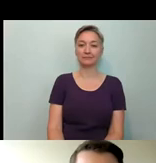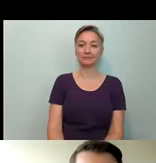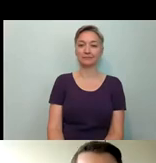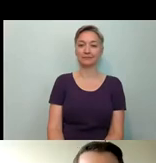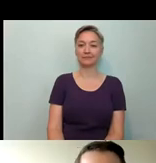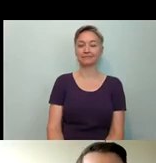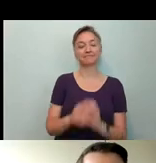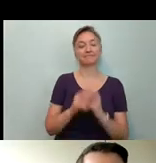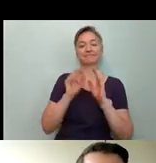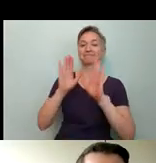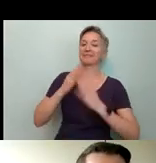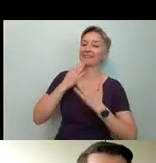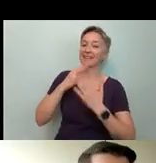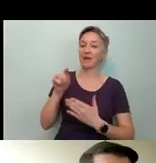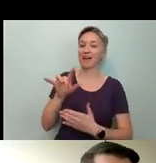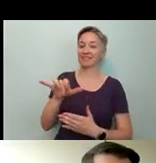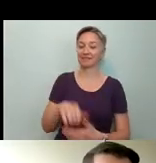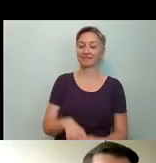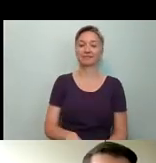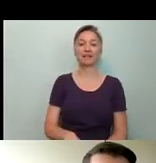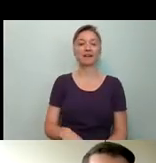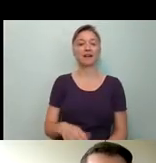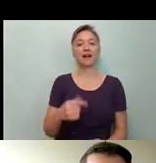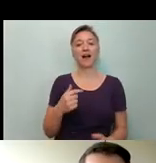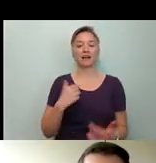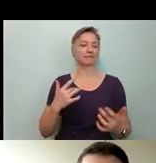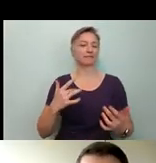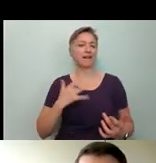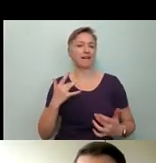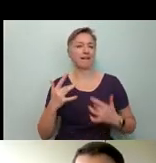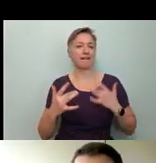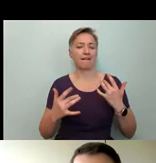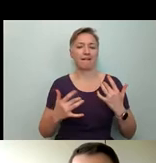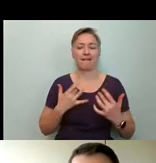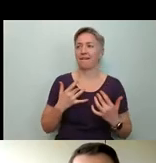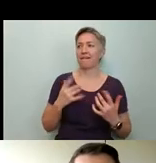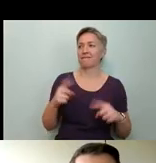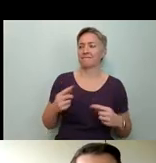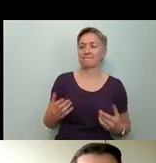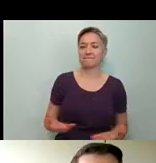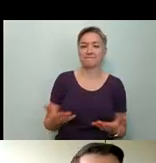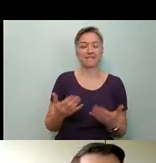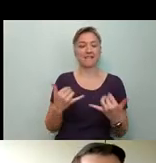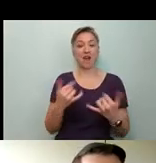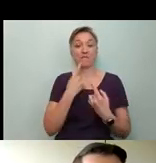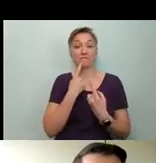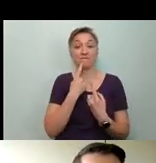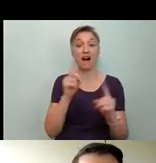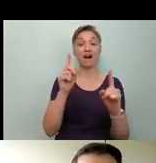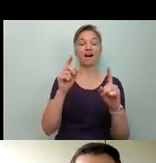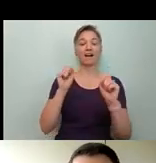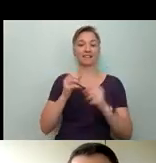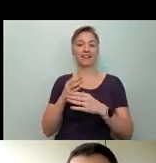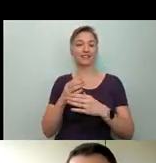Excellent. Thank you, Kathy. I'm very excited to be here, very happy to finally be at a point where we can share some